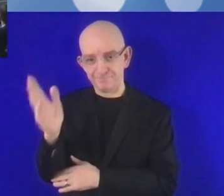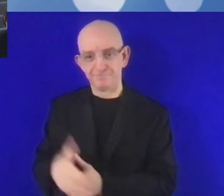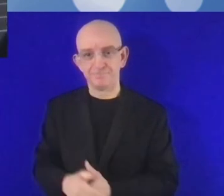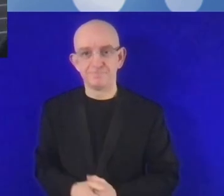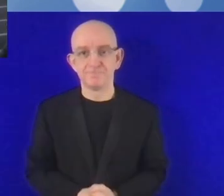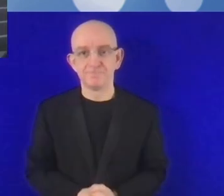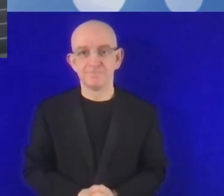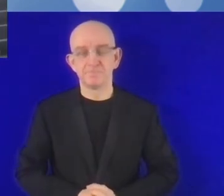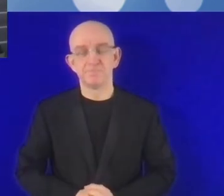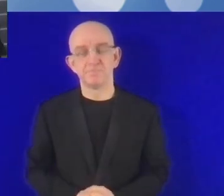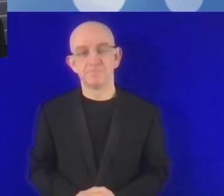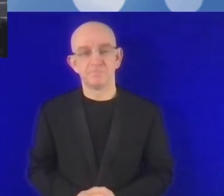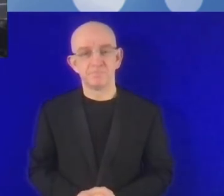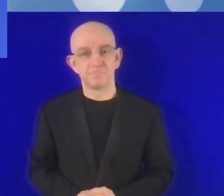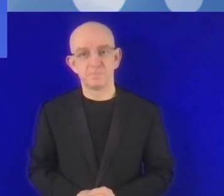Thank you, moderator.